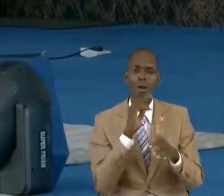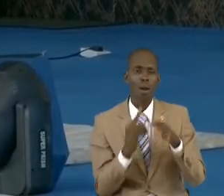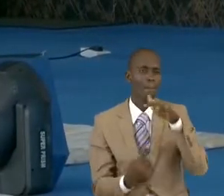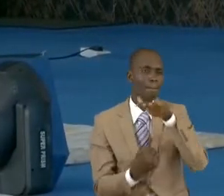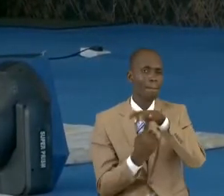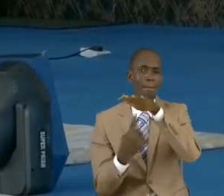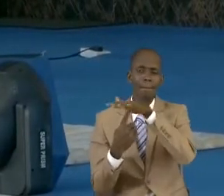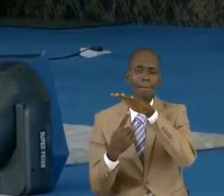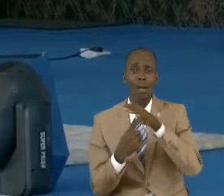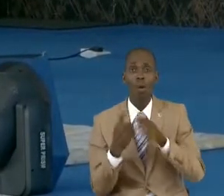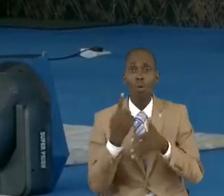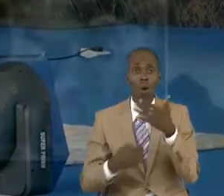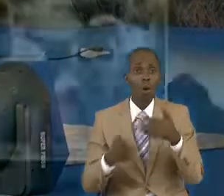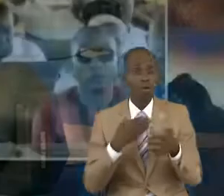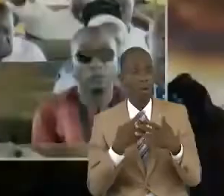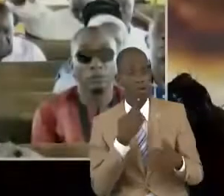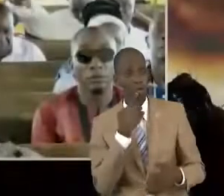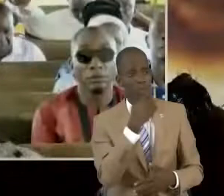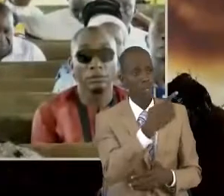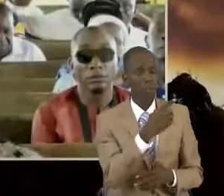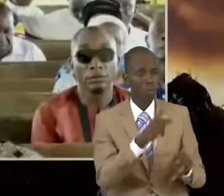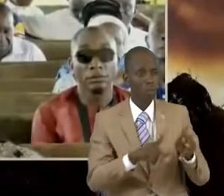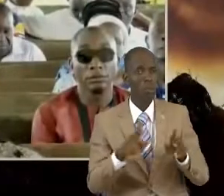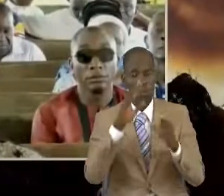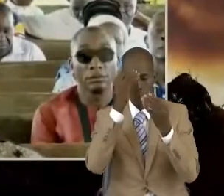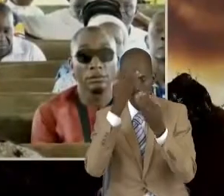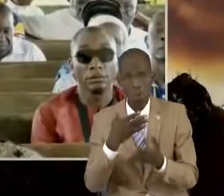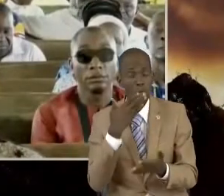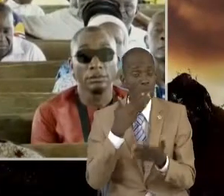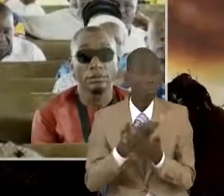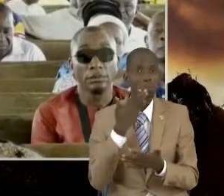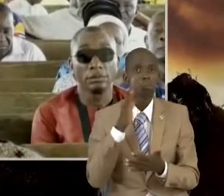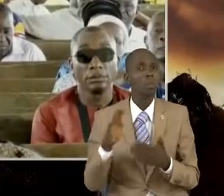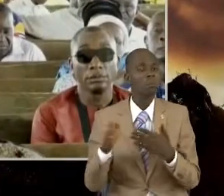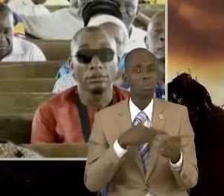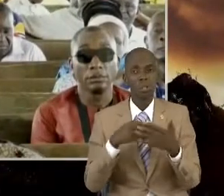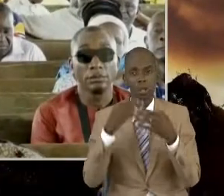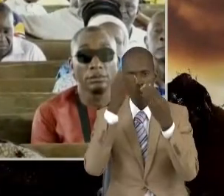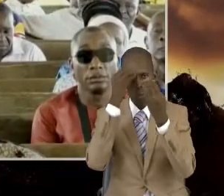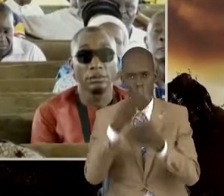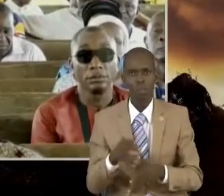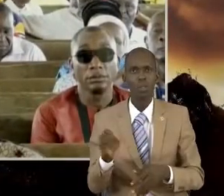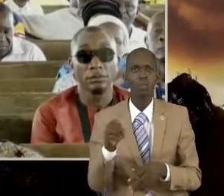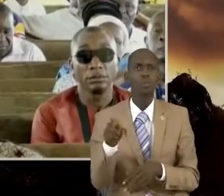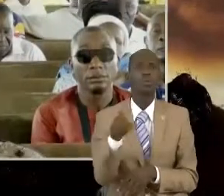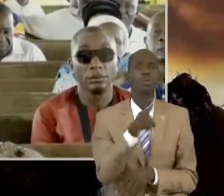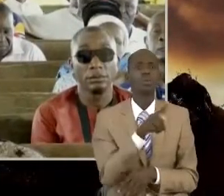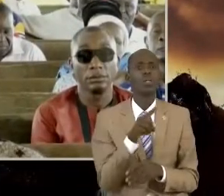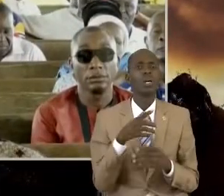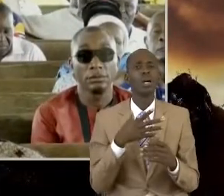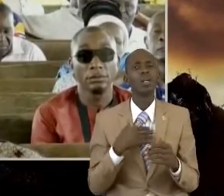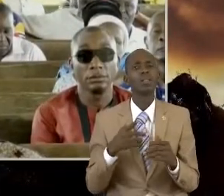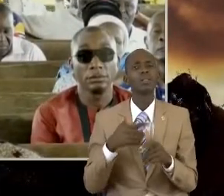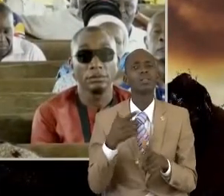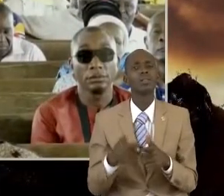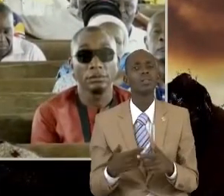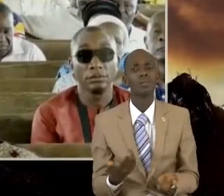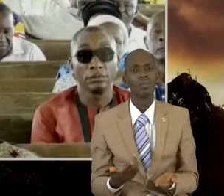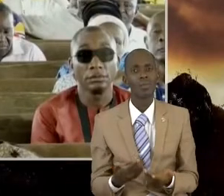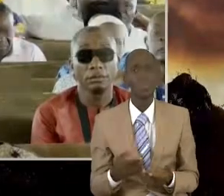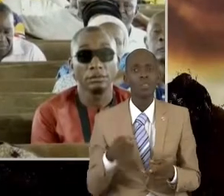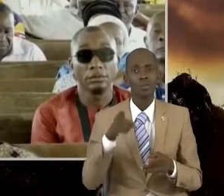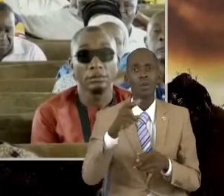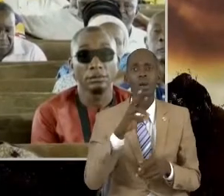do, that's what they do, good or bad. And then, as popular as you